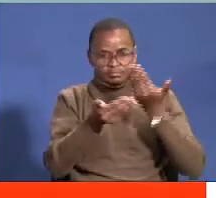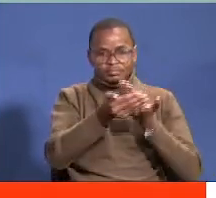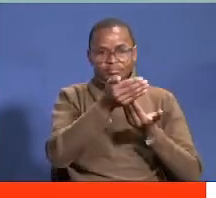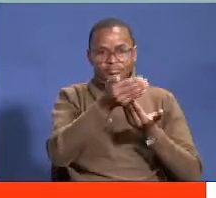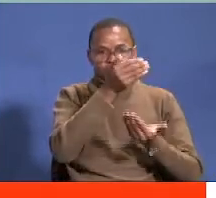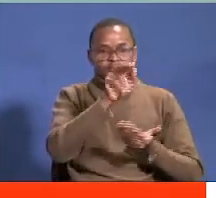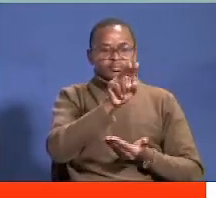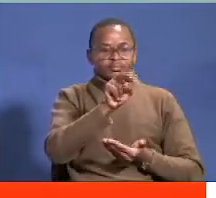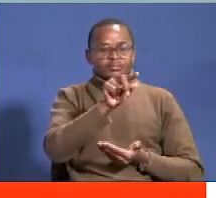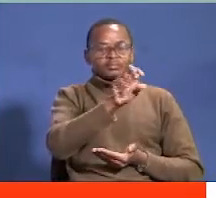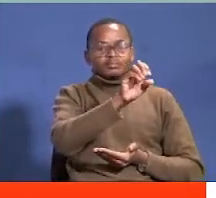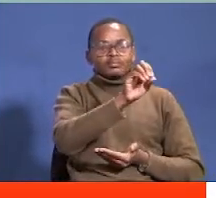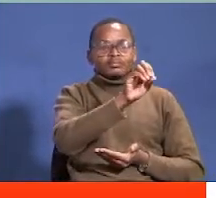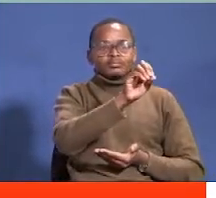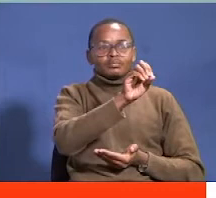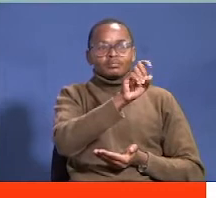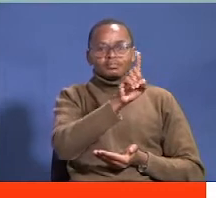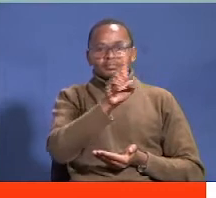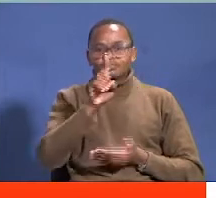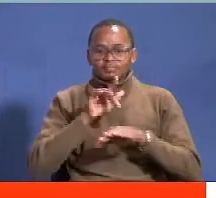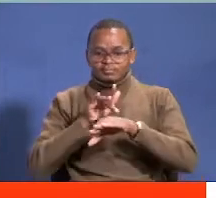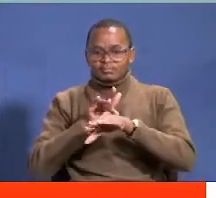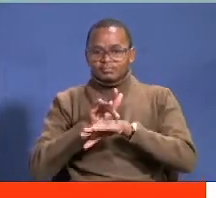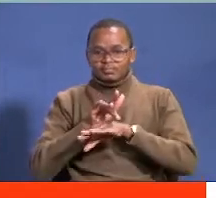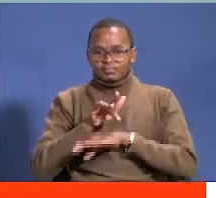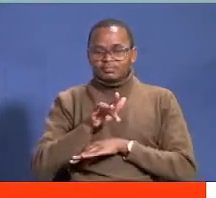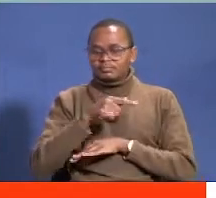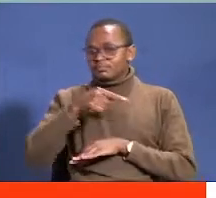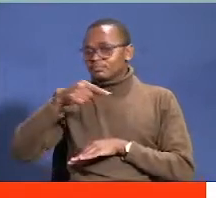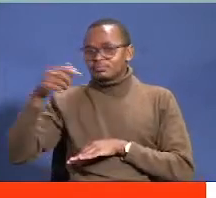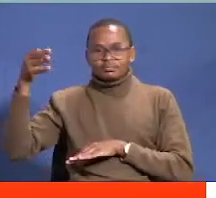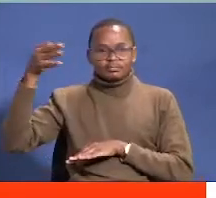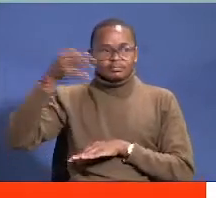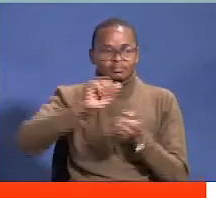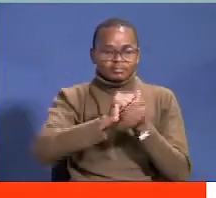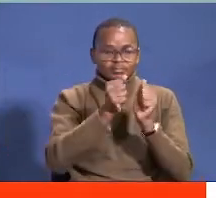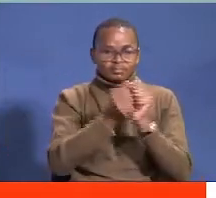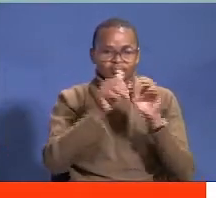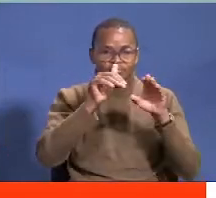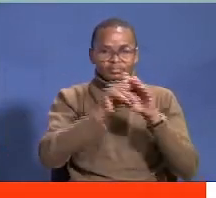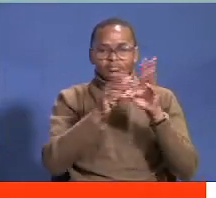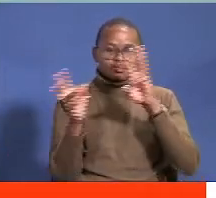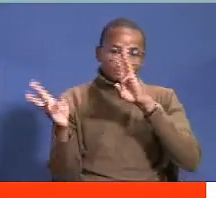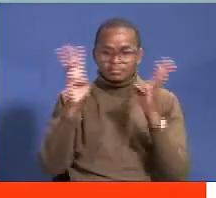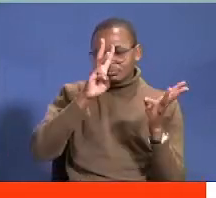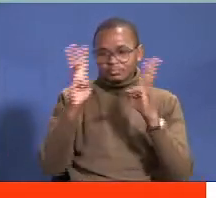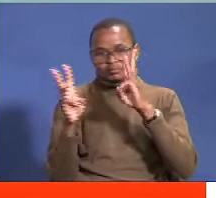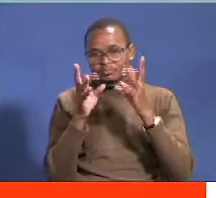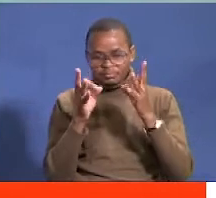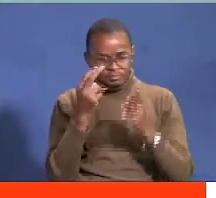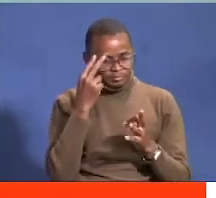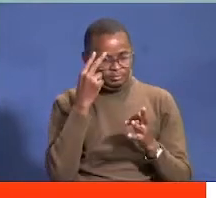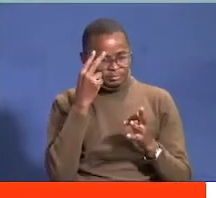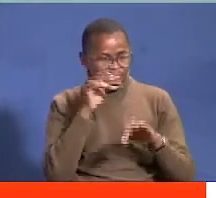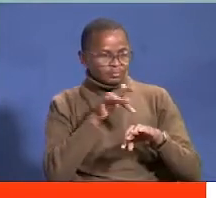and governmental action. The detrimental effects of climate change go beyond mere changes in the weather, and if unchecked,